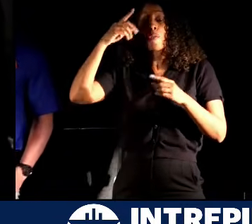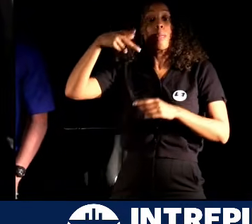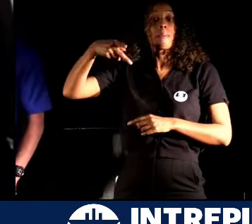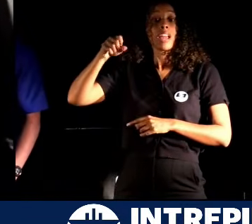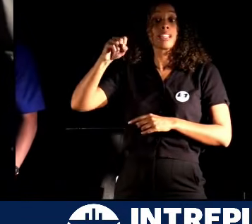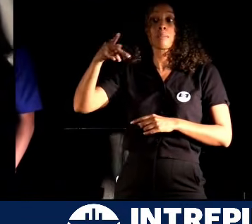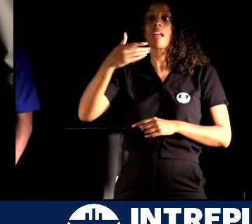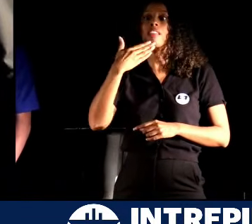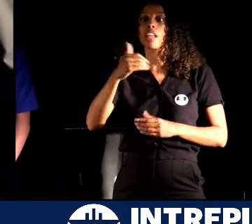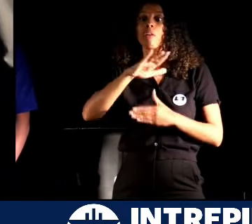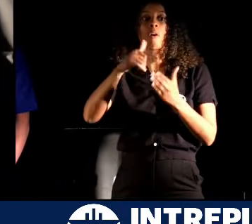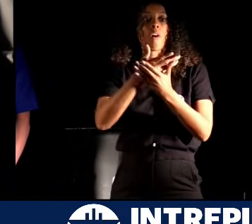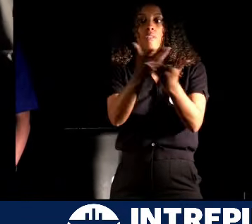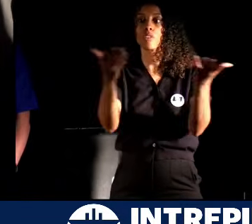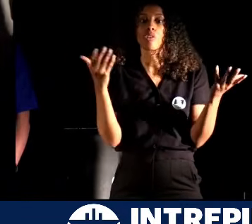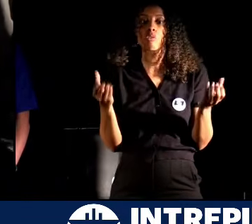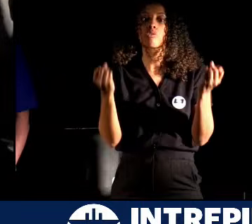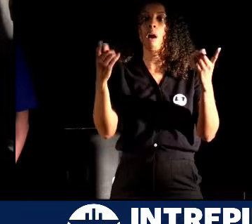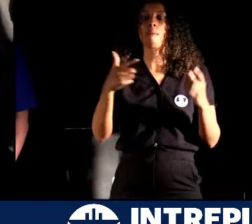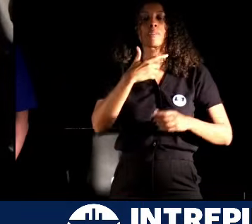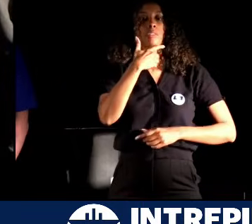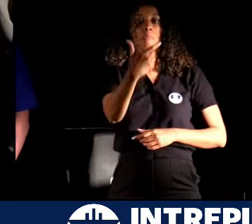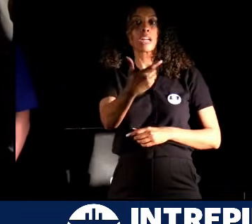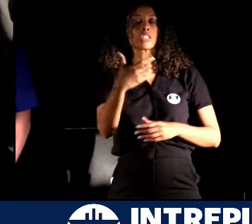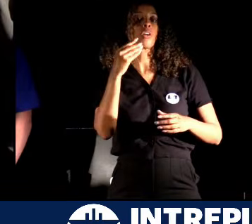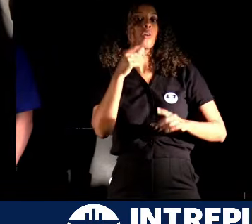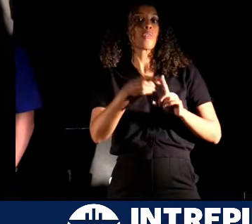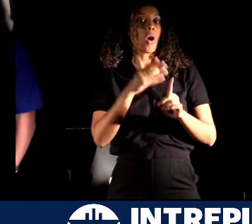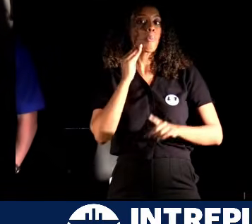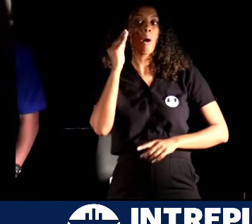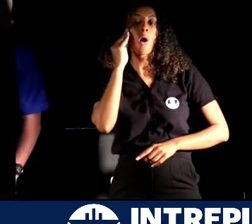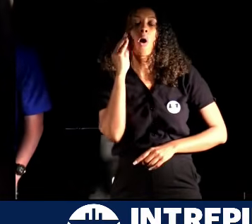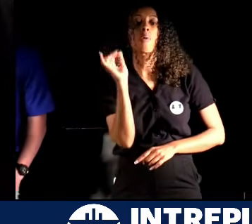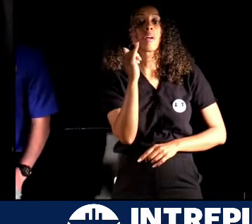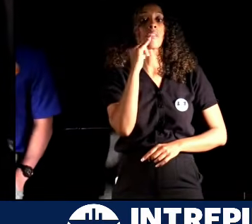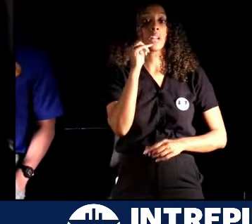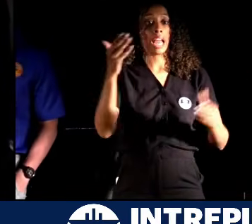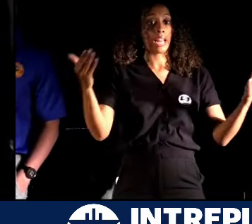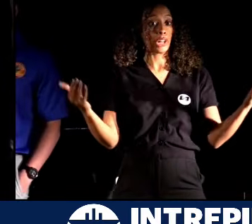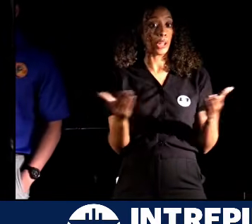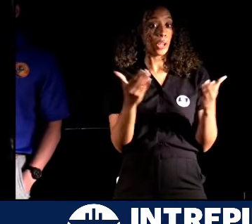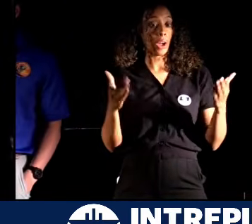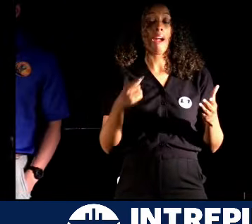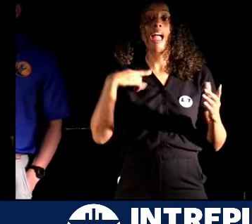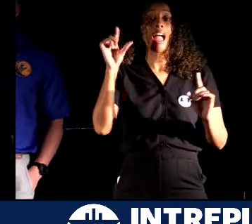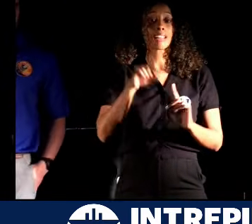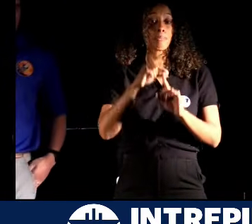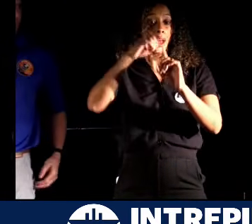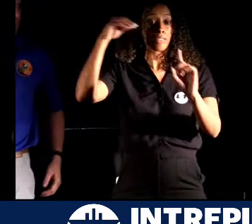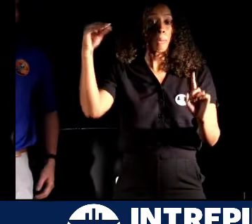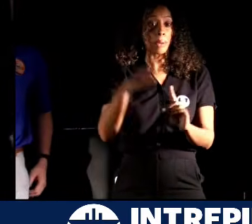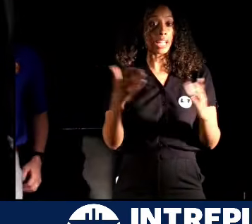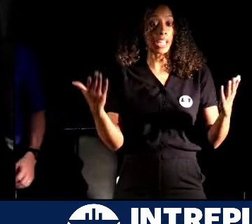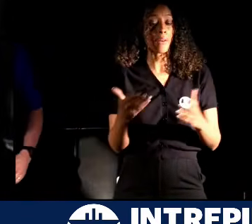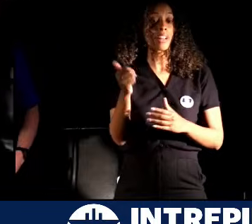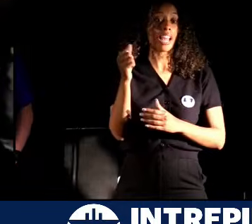Fabulous. And thank you all so much, everyone, for tuning in at home, too, if you're not with us. Also like to give a special shout-out